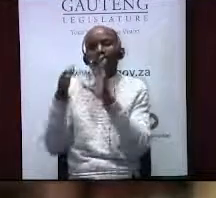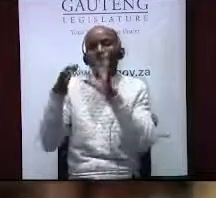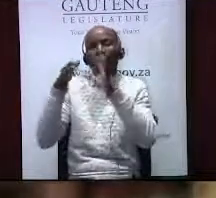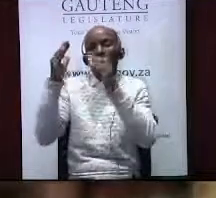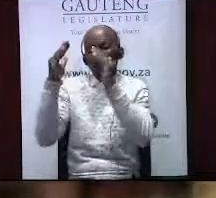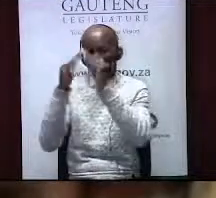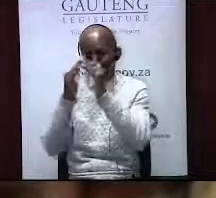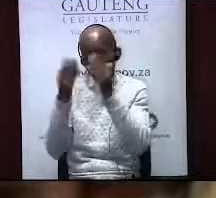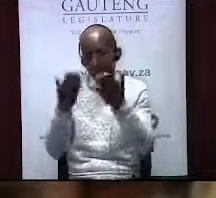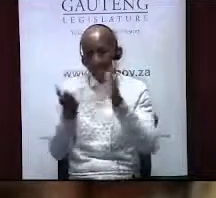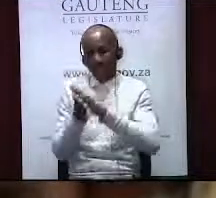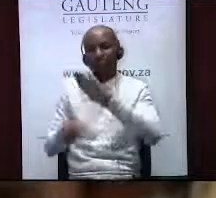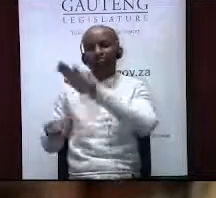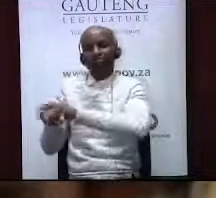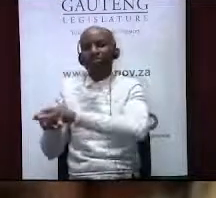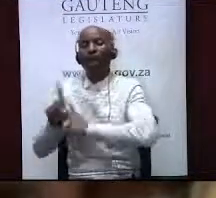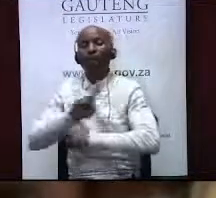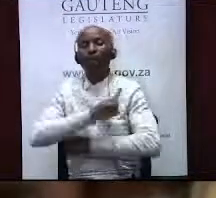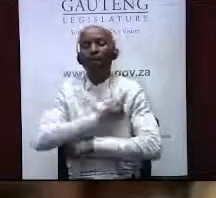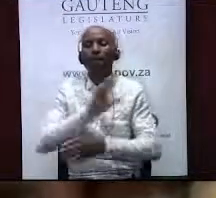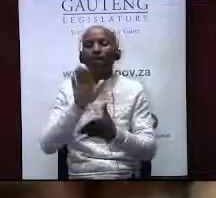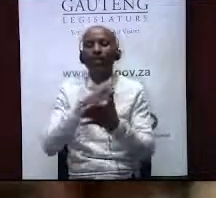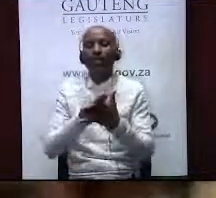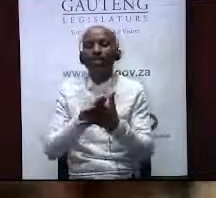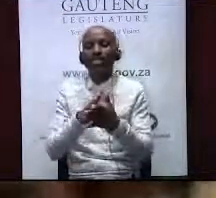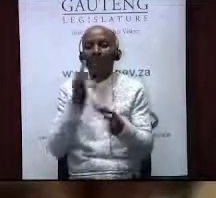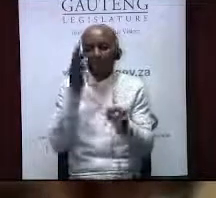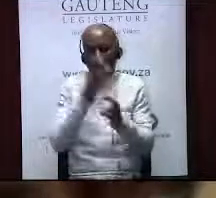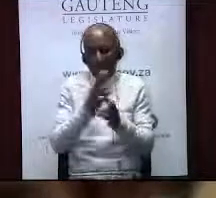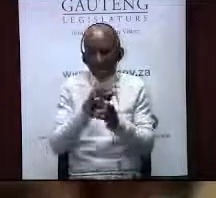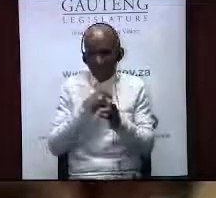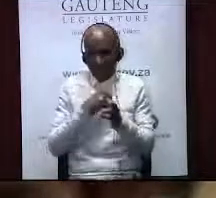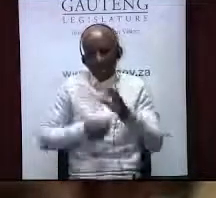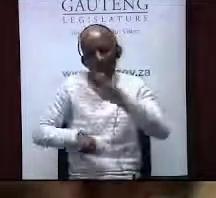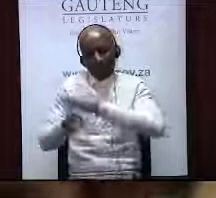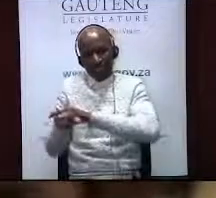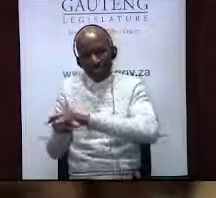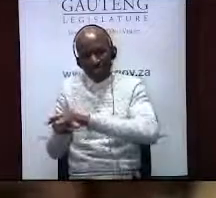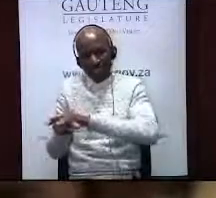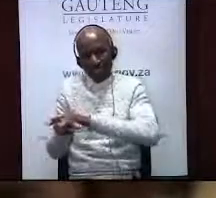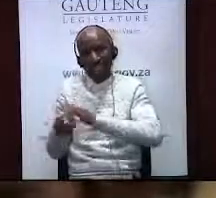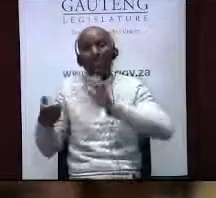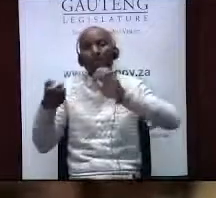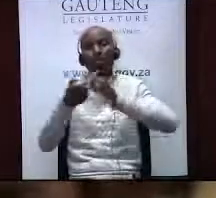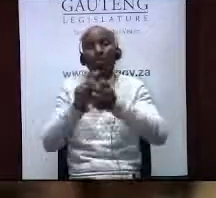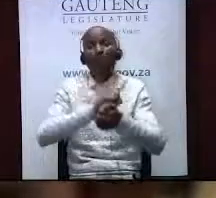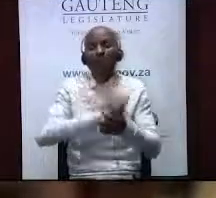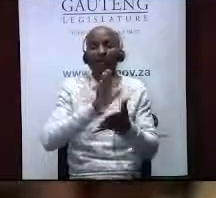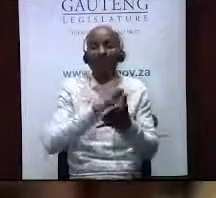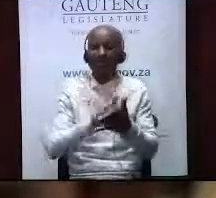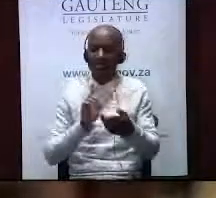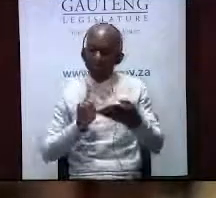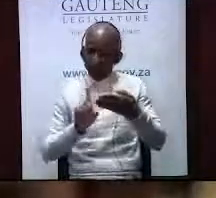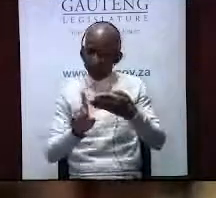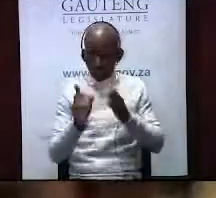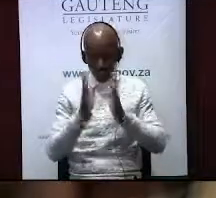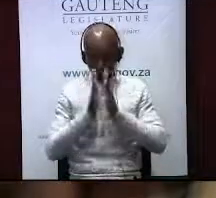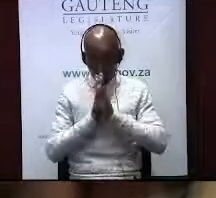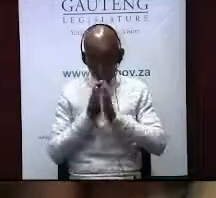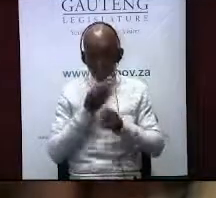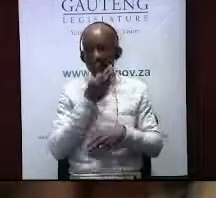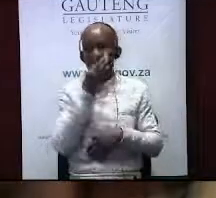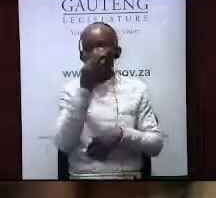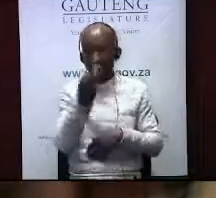gore nenka tshabela teng, because ko mmeng o ke tla tshabelang ko ene, it's a problem because ke ne ke tsena kereke, and then they